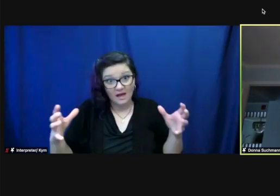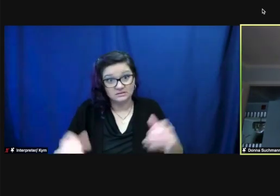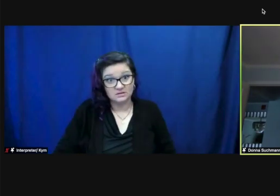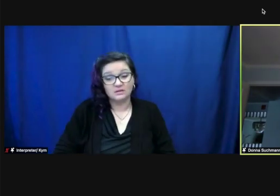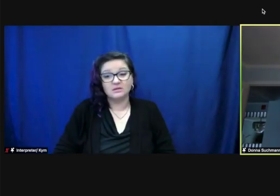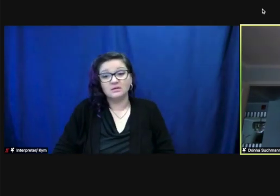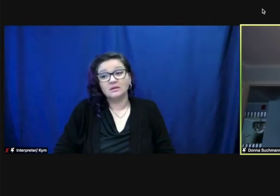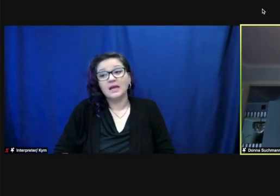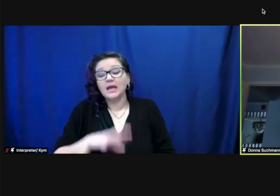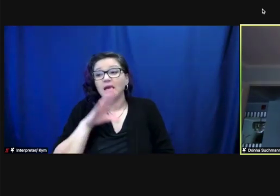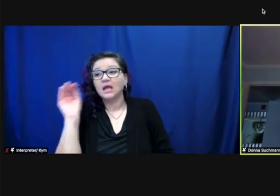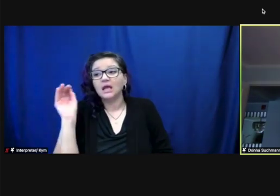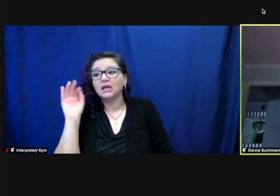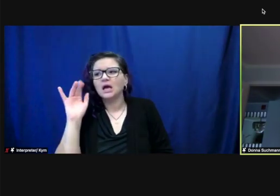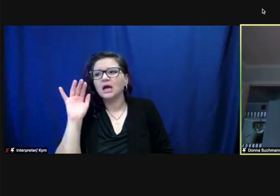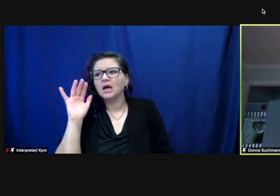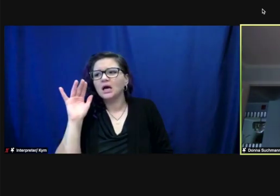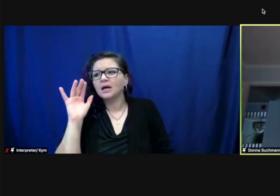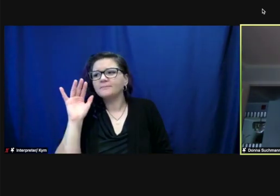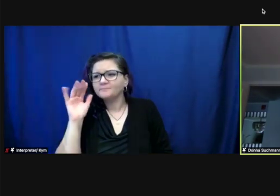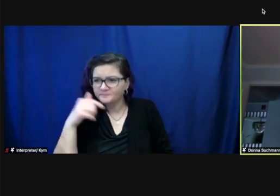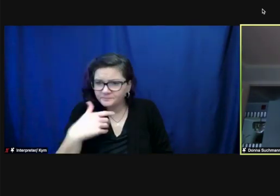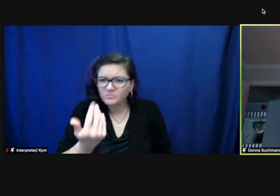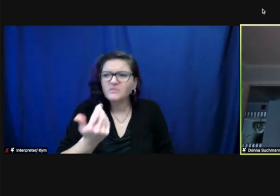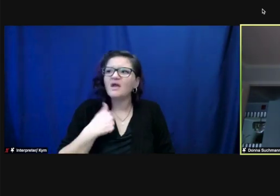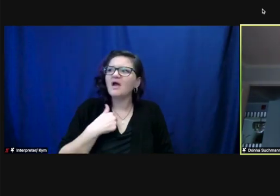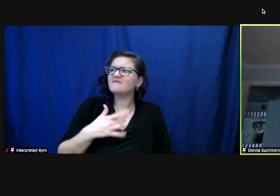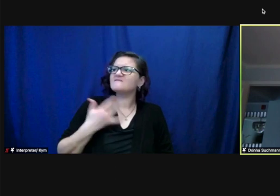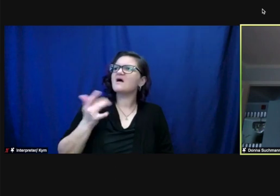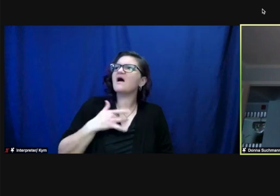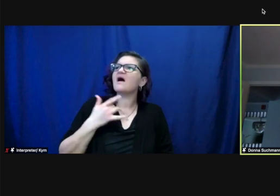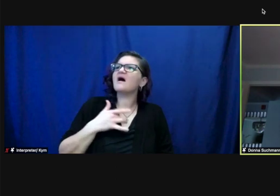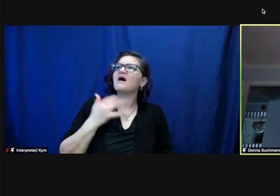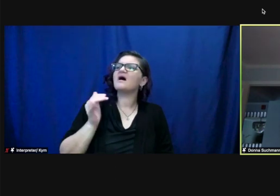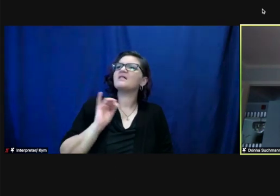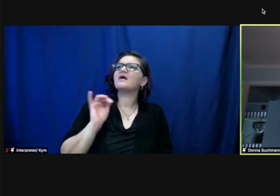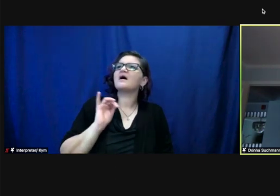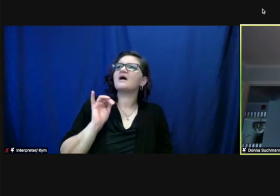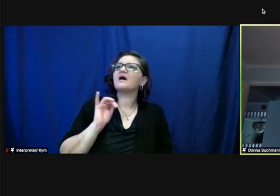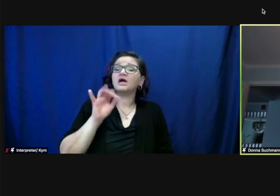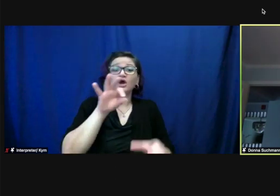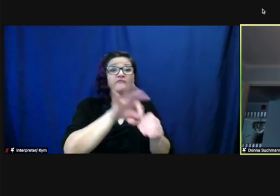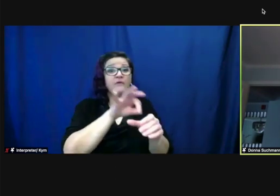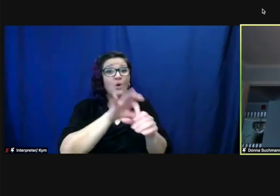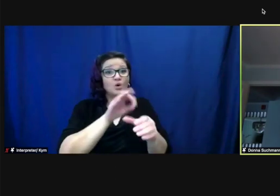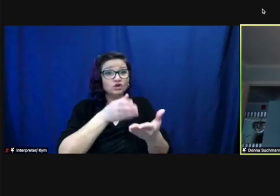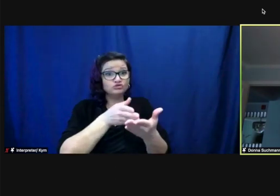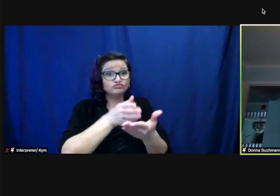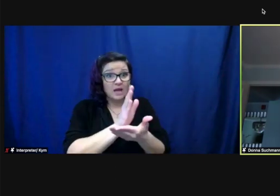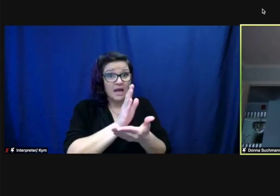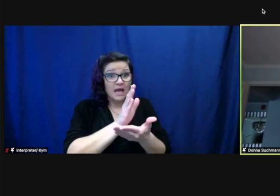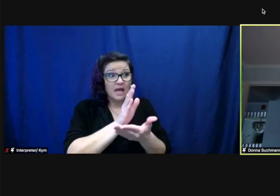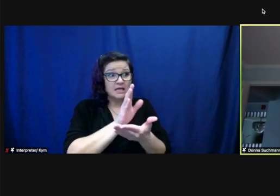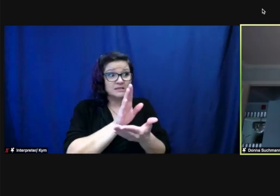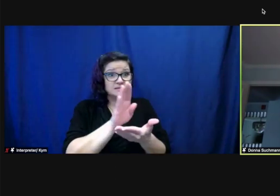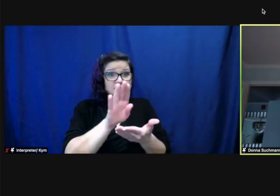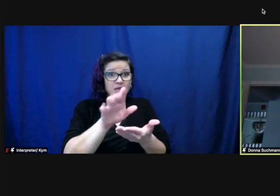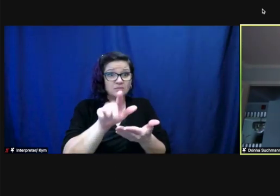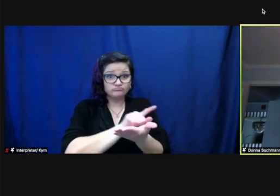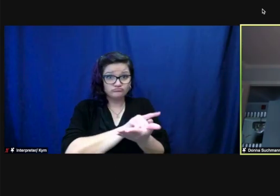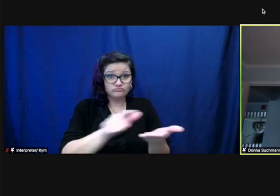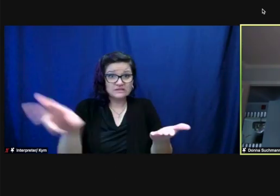And I felt that when the voters' rights bill was